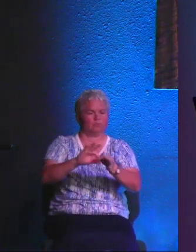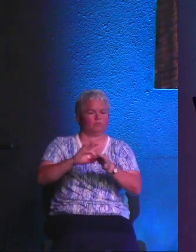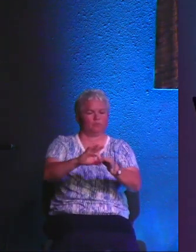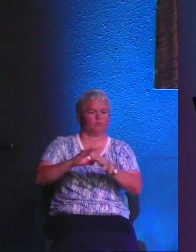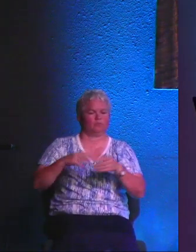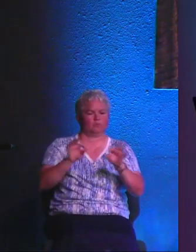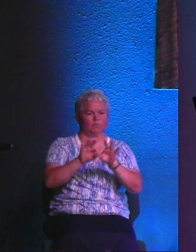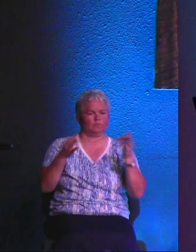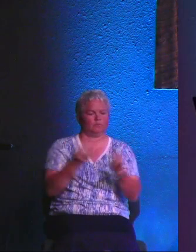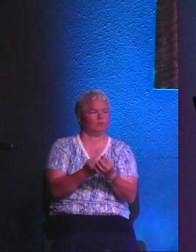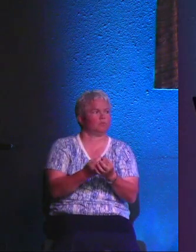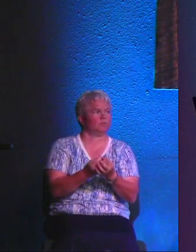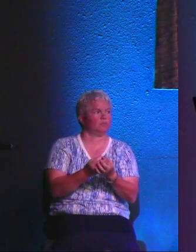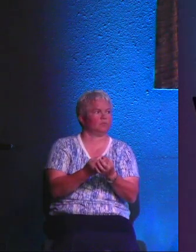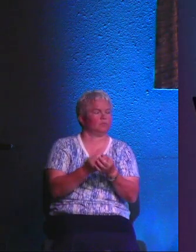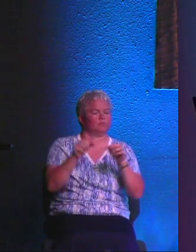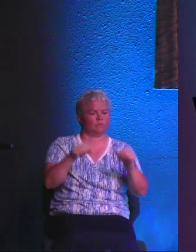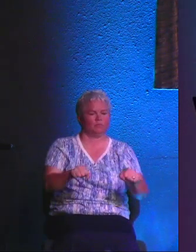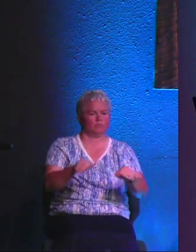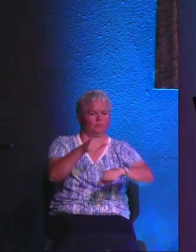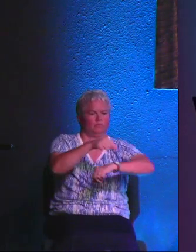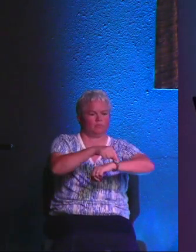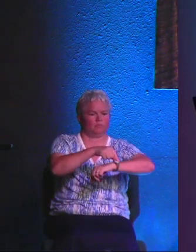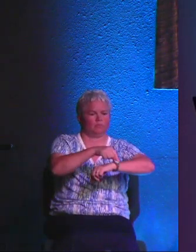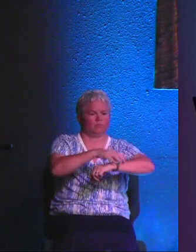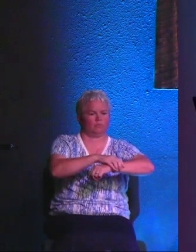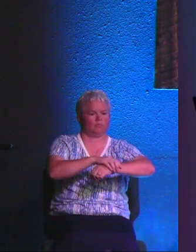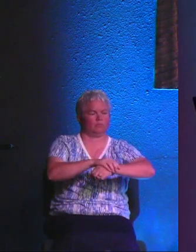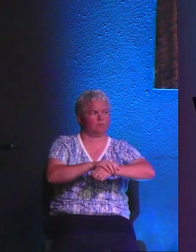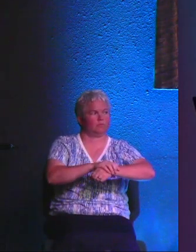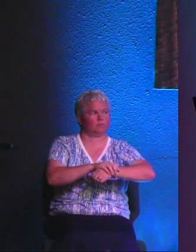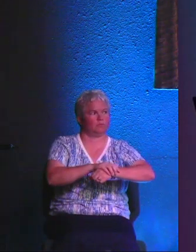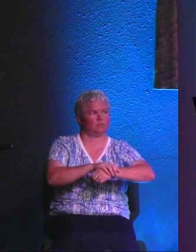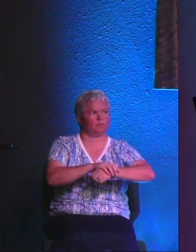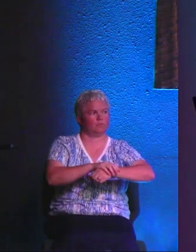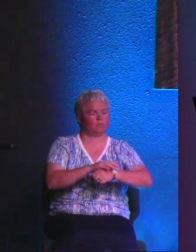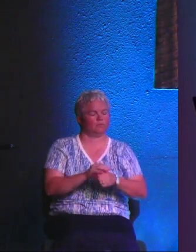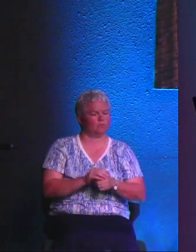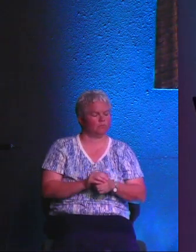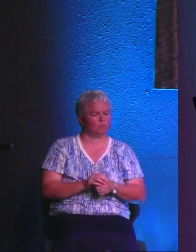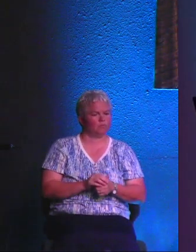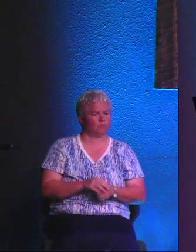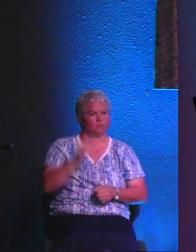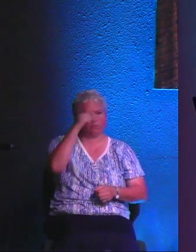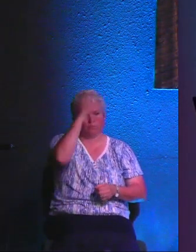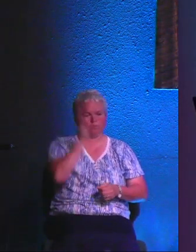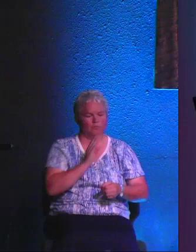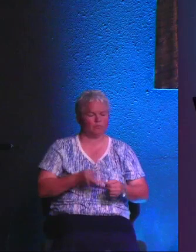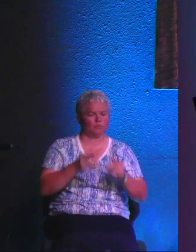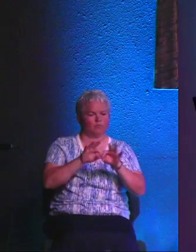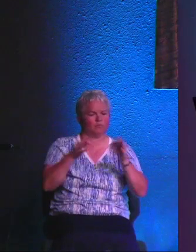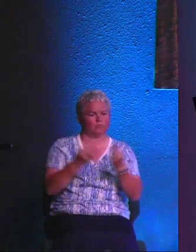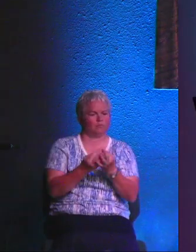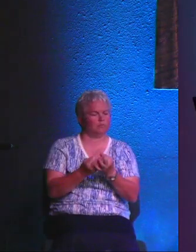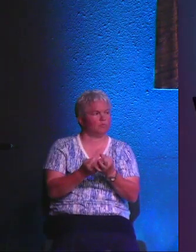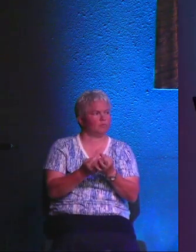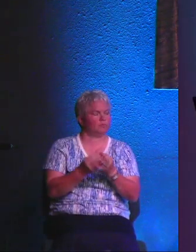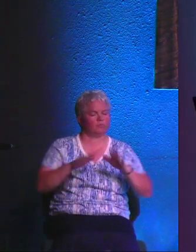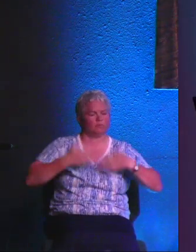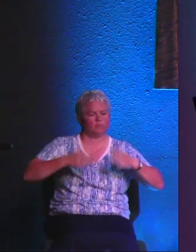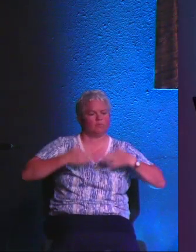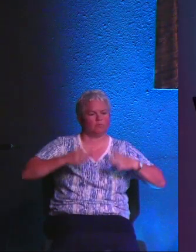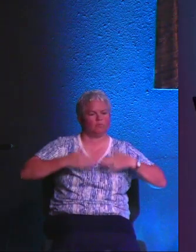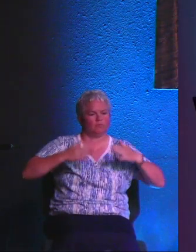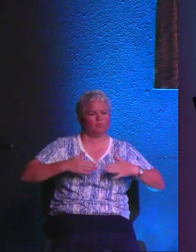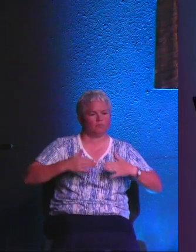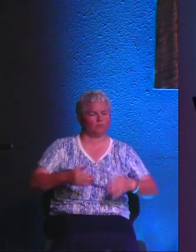relationships with my family, and am able to spend time with them and grow closer. I was never a burden to my family, and they are